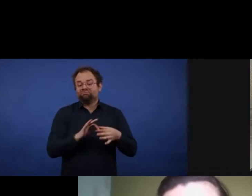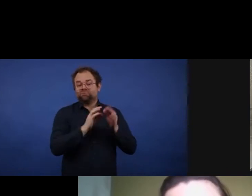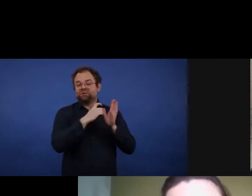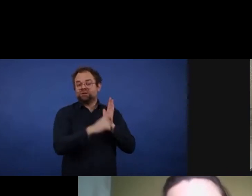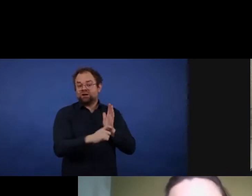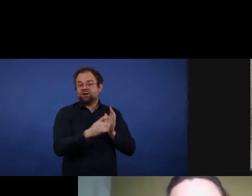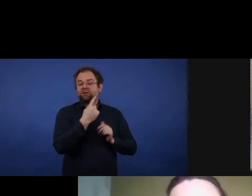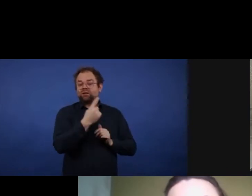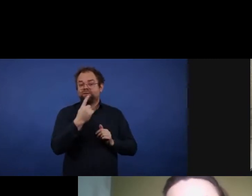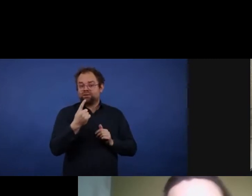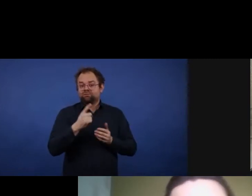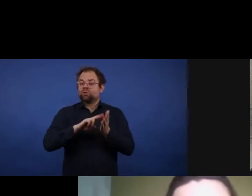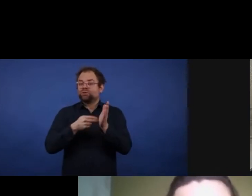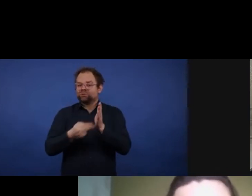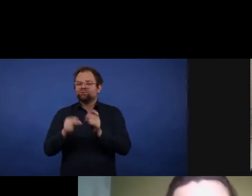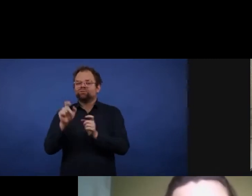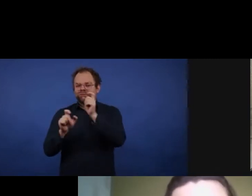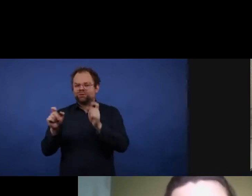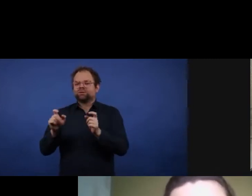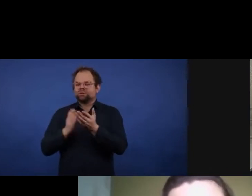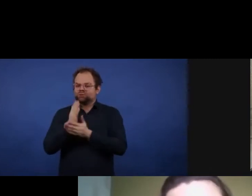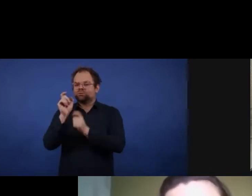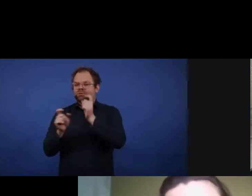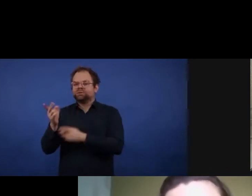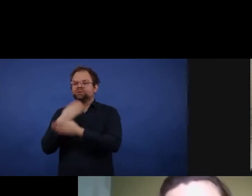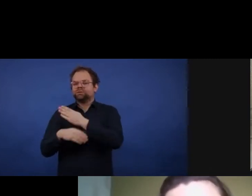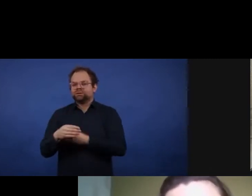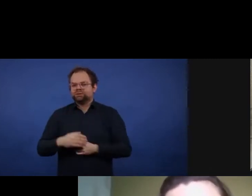So I will give the floor to my great friend now, Ahmed Radi.